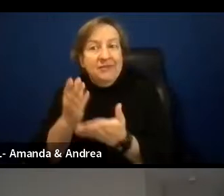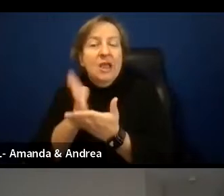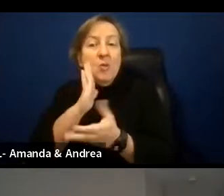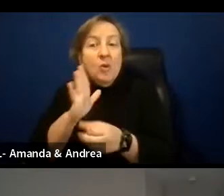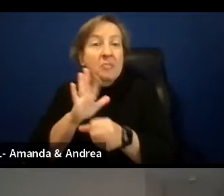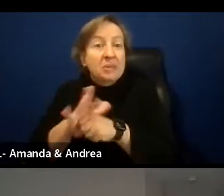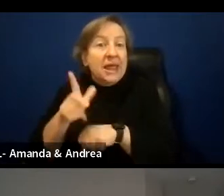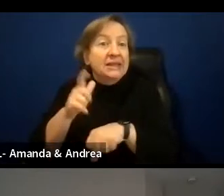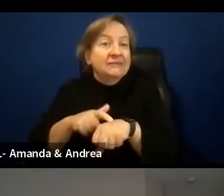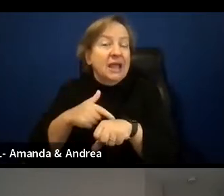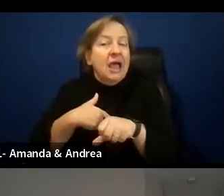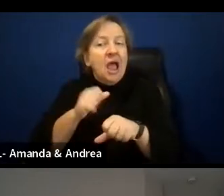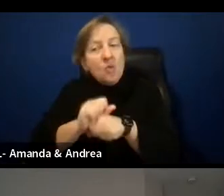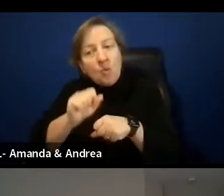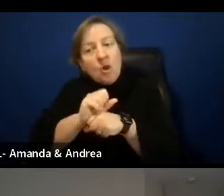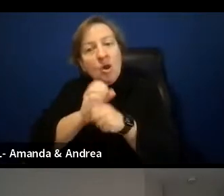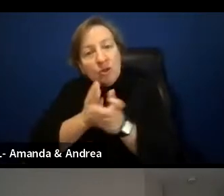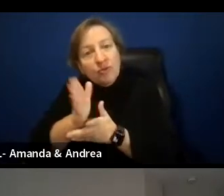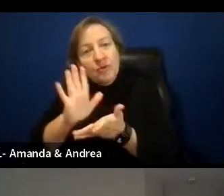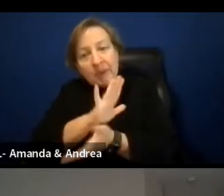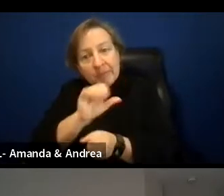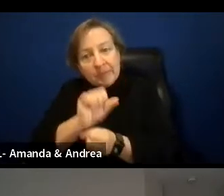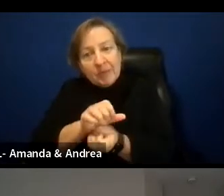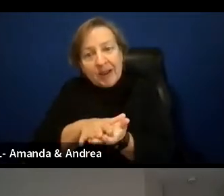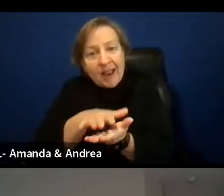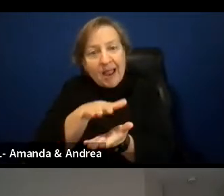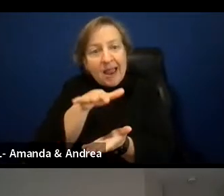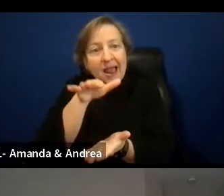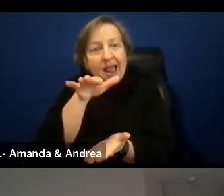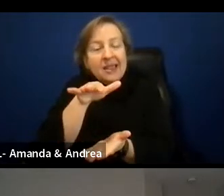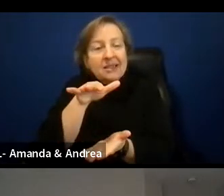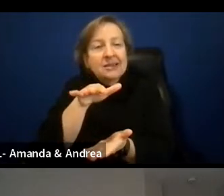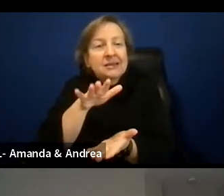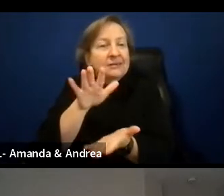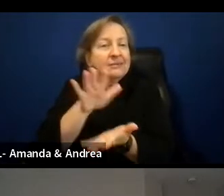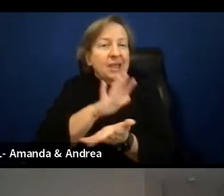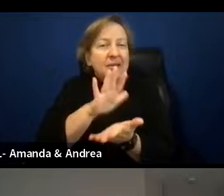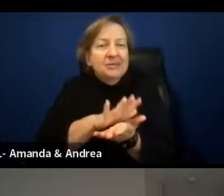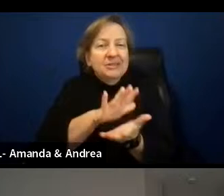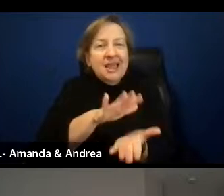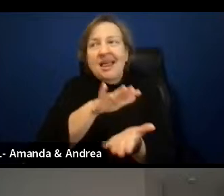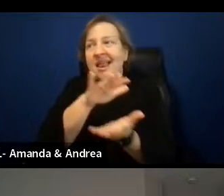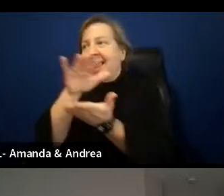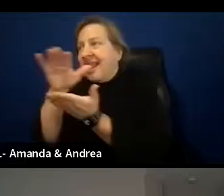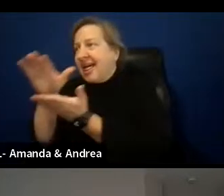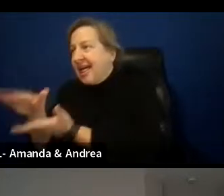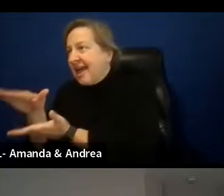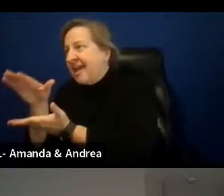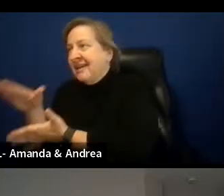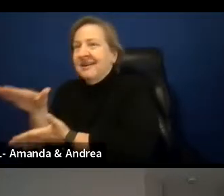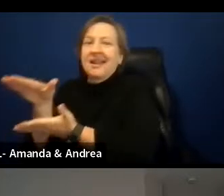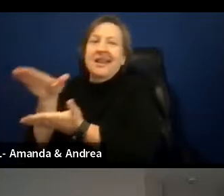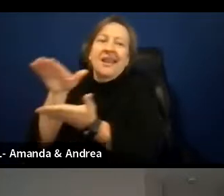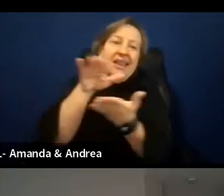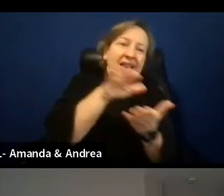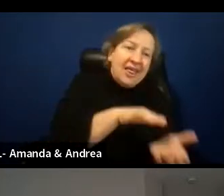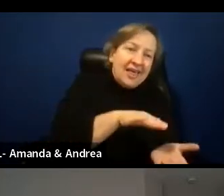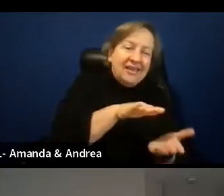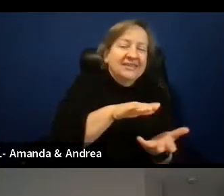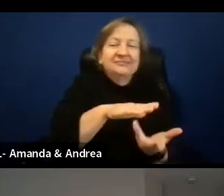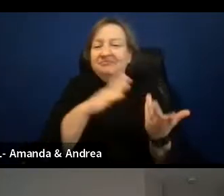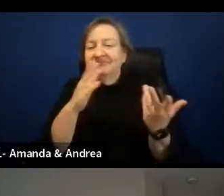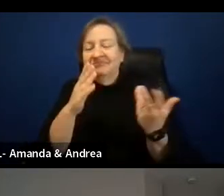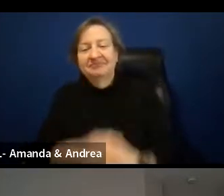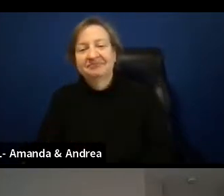and I can work through the papers. And basically, I've taken papers across continents, you know, just back and forth.